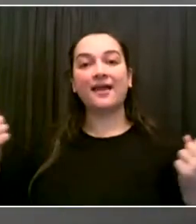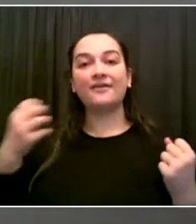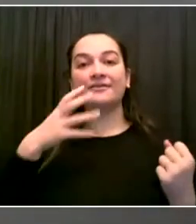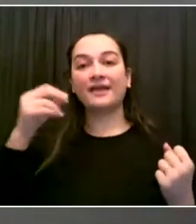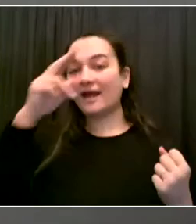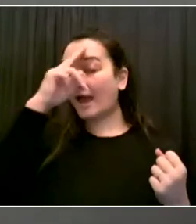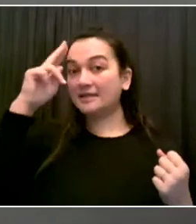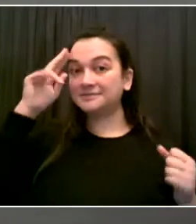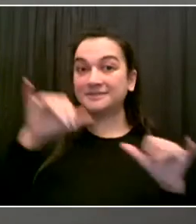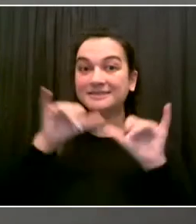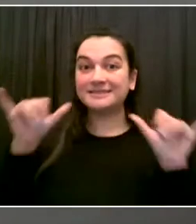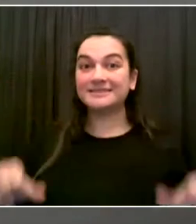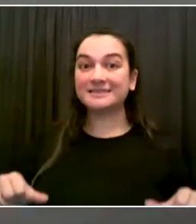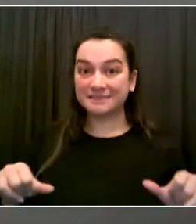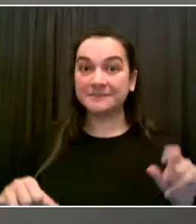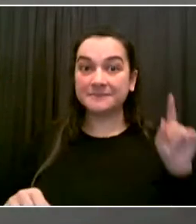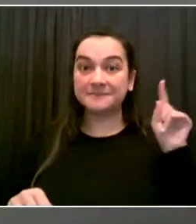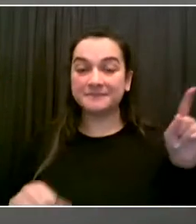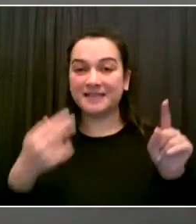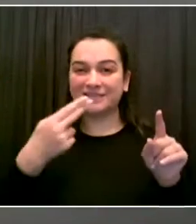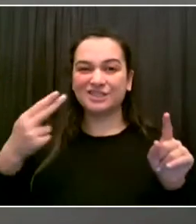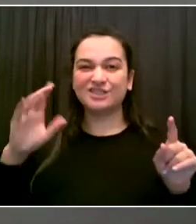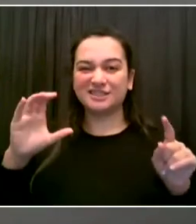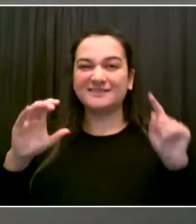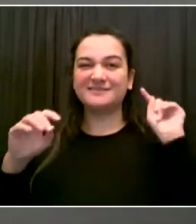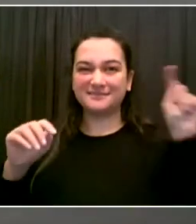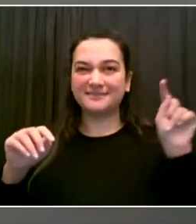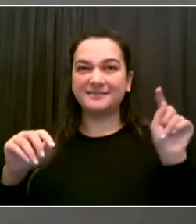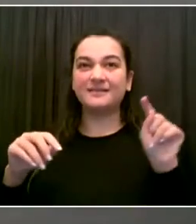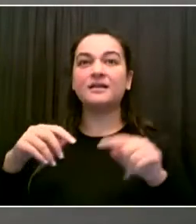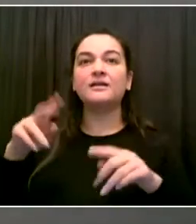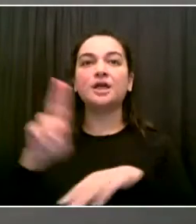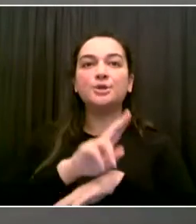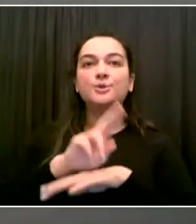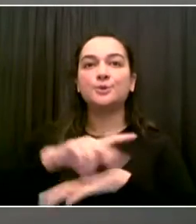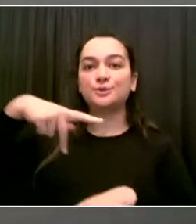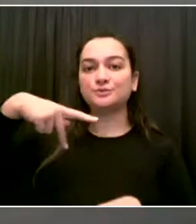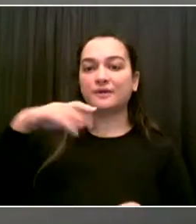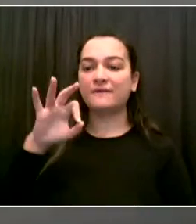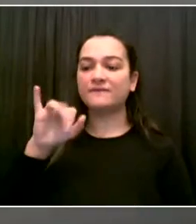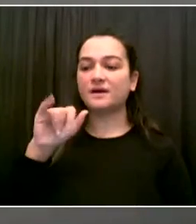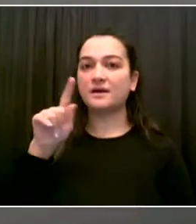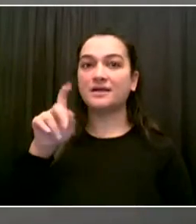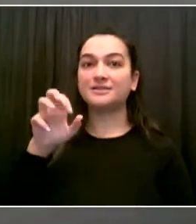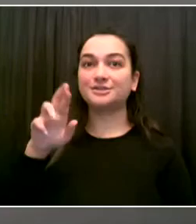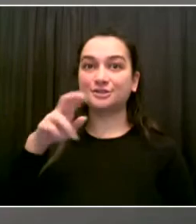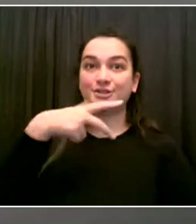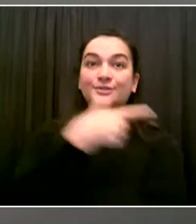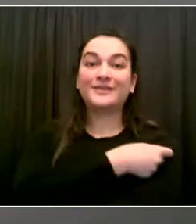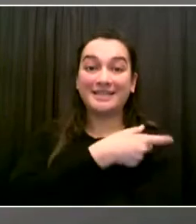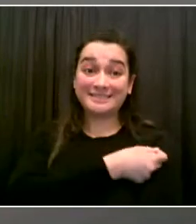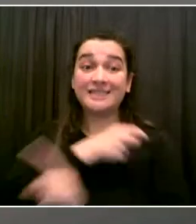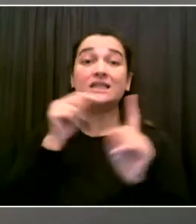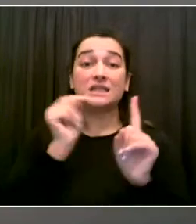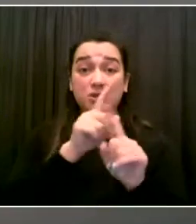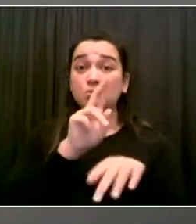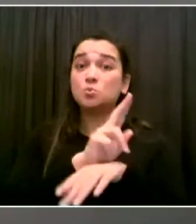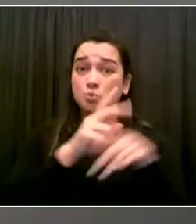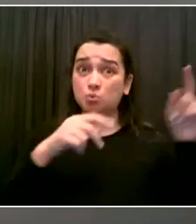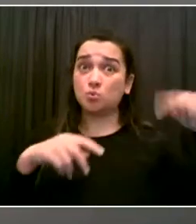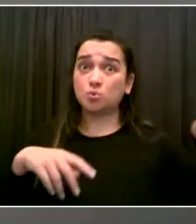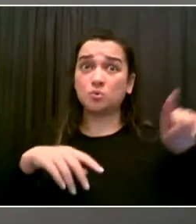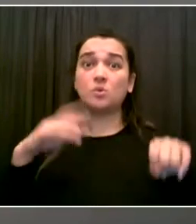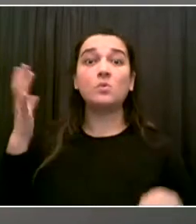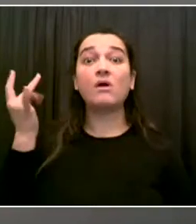the difficult freezer requirements. So the hospitals themselves are doing Pfizer and